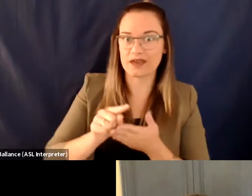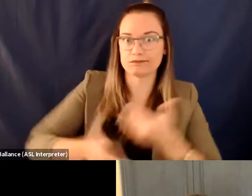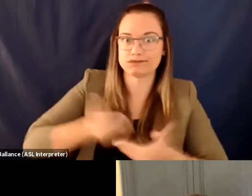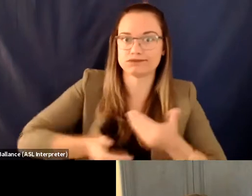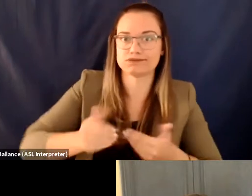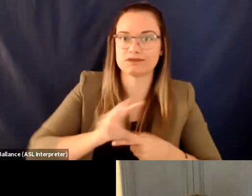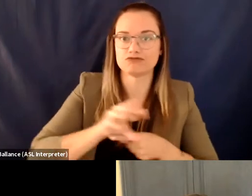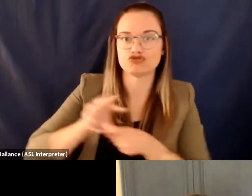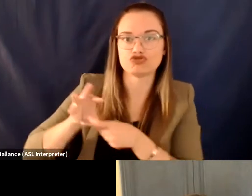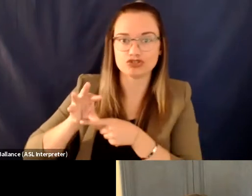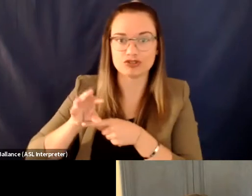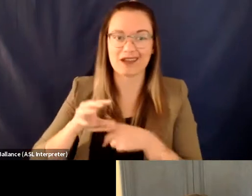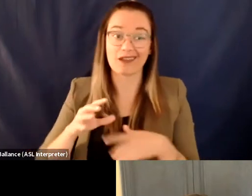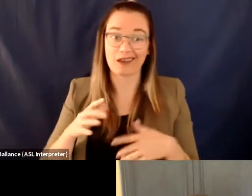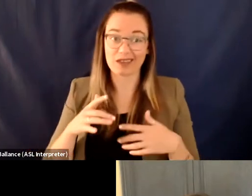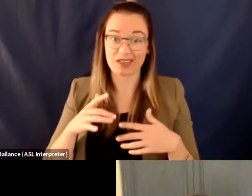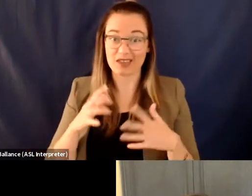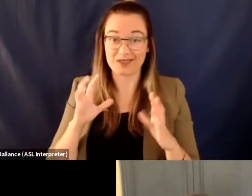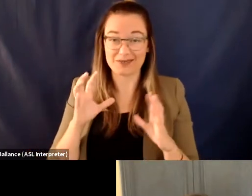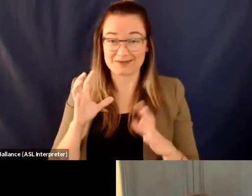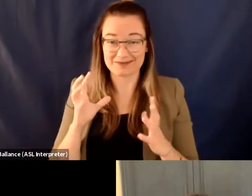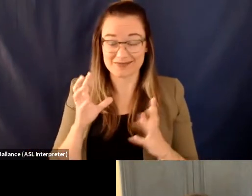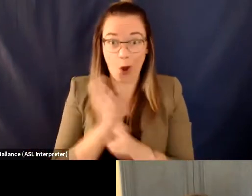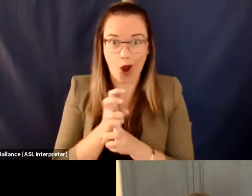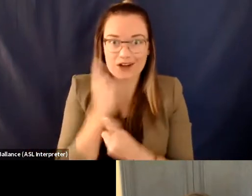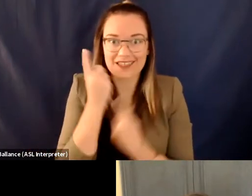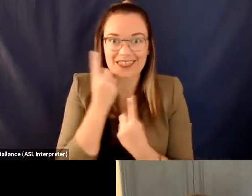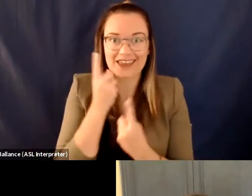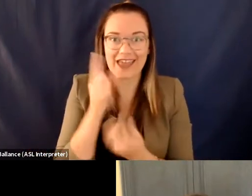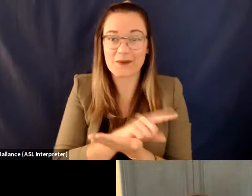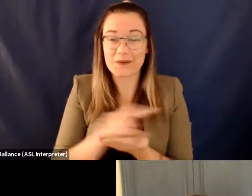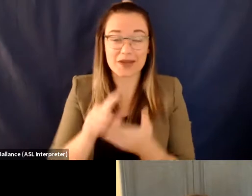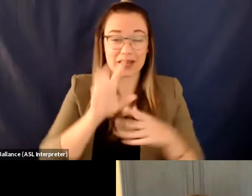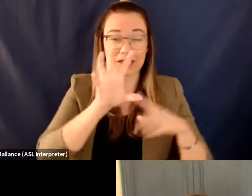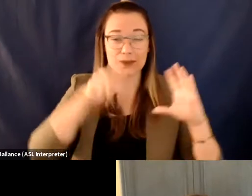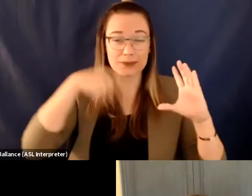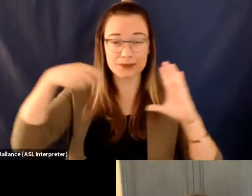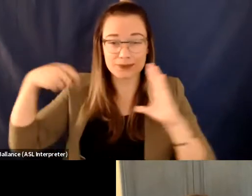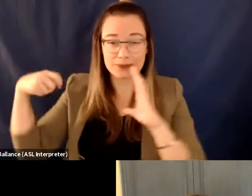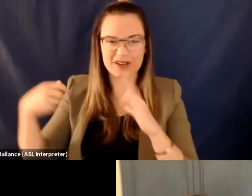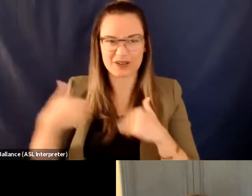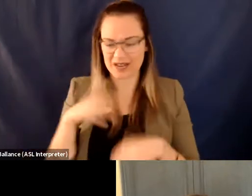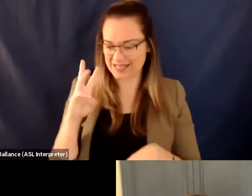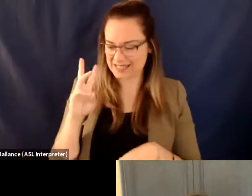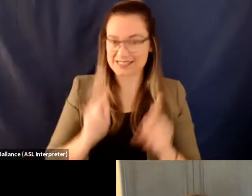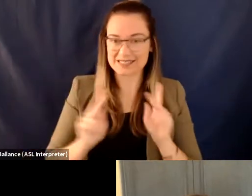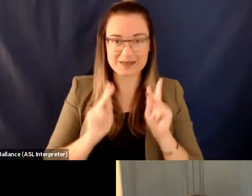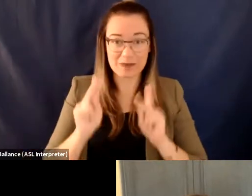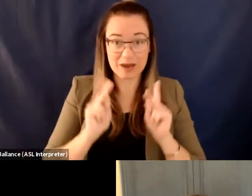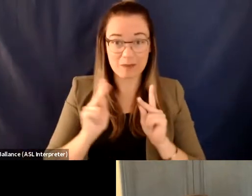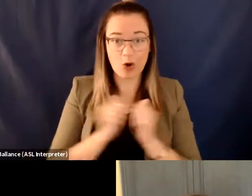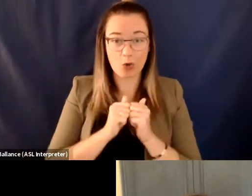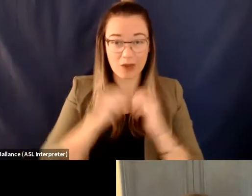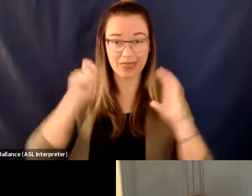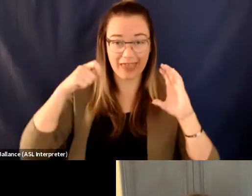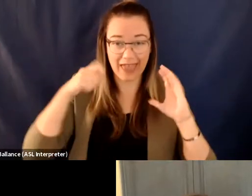I find sort of horrifying to contemplate, how much you had like, what, 6 people on the ground with cameras,